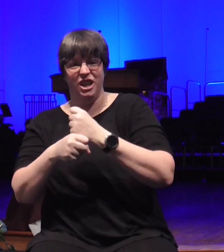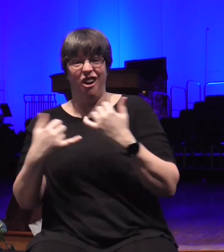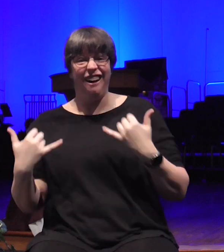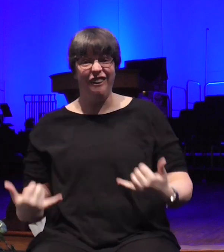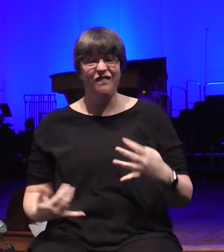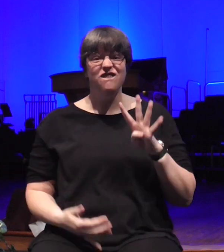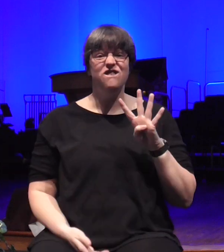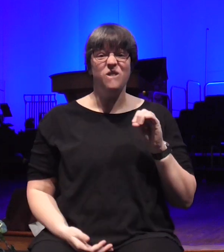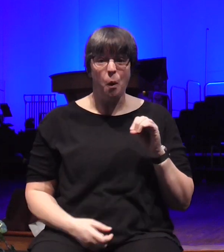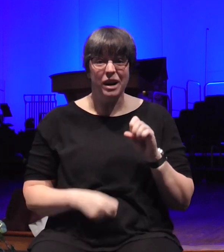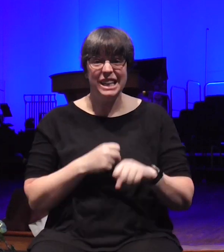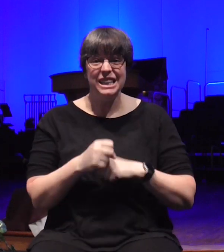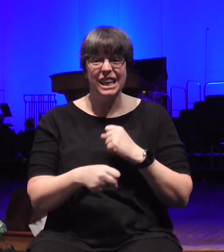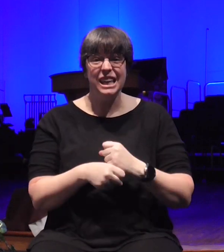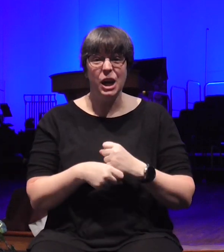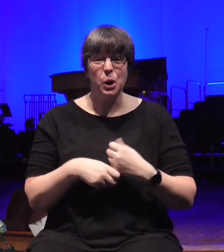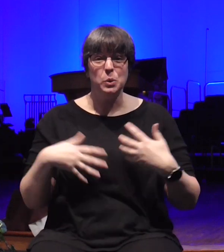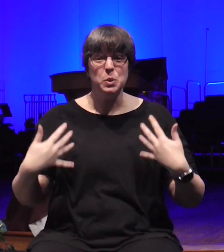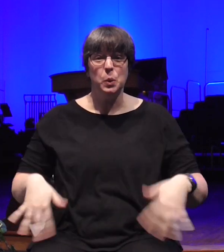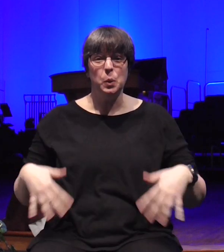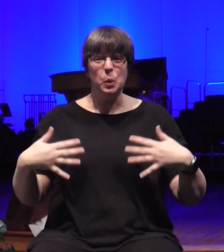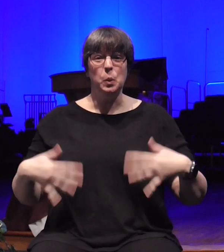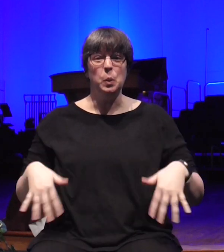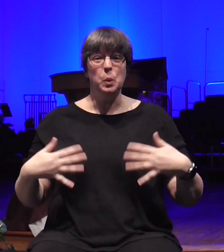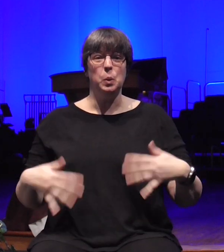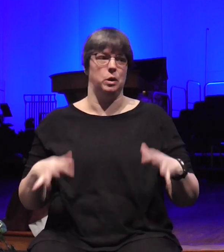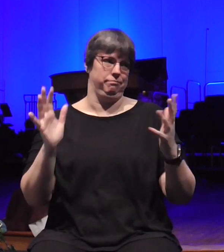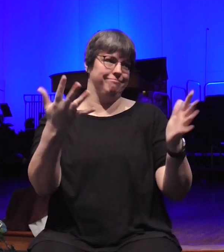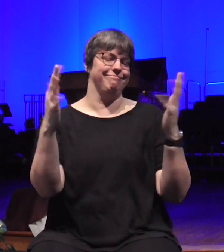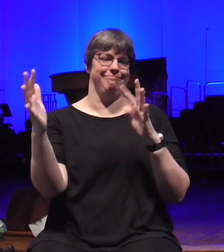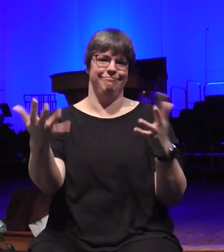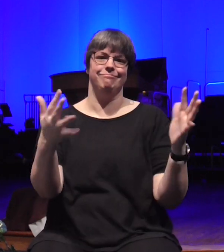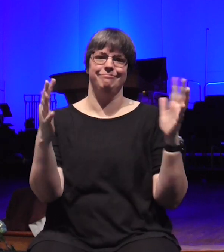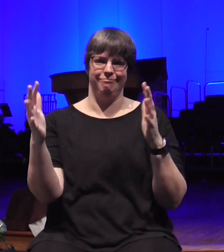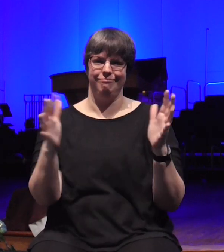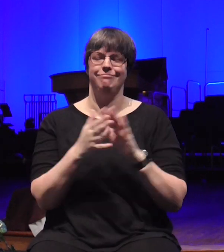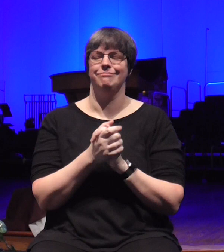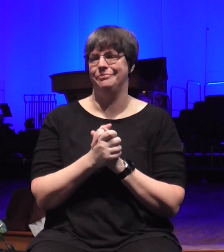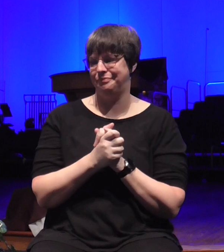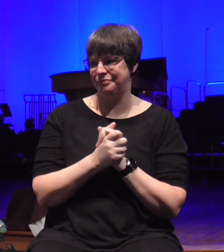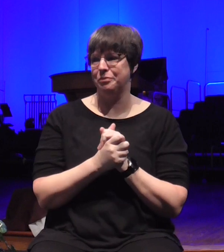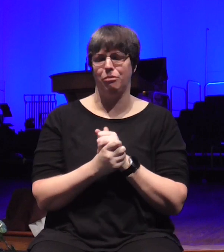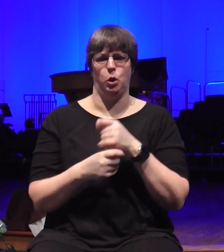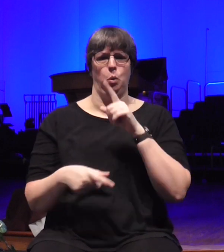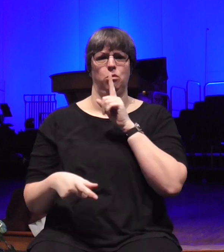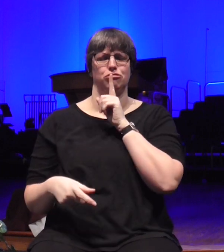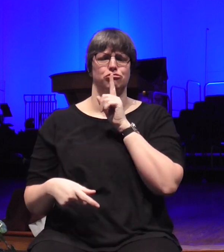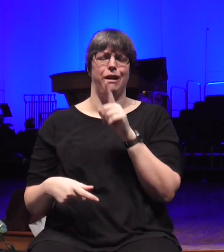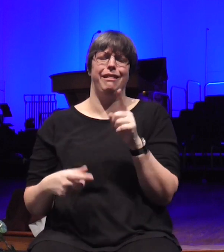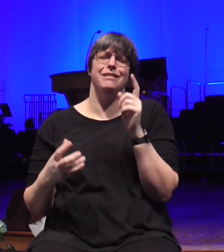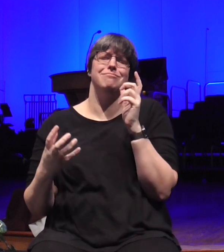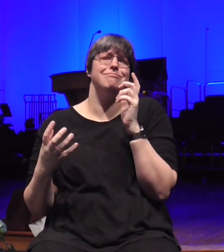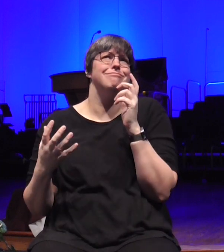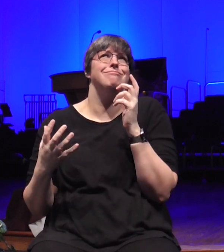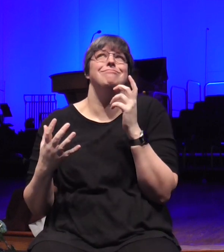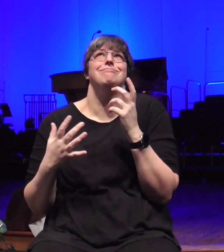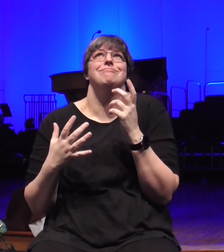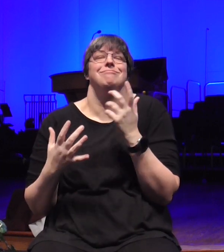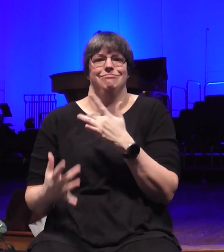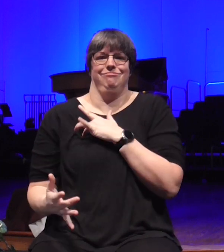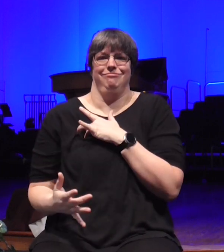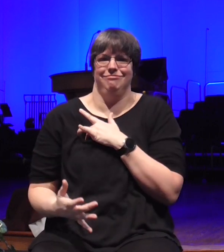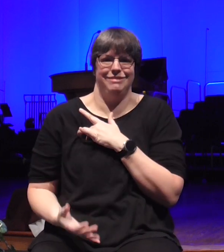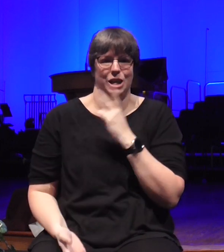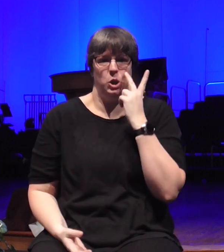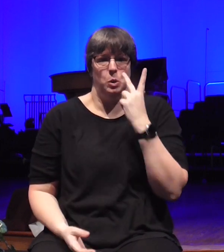40th anniversary of this foundation, and it's so lovely. Yes. So lovely to see how it is growing and how